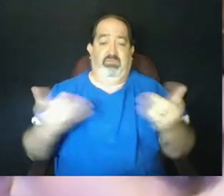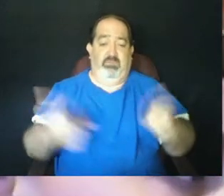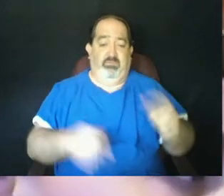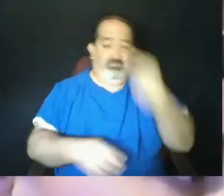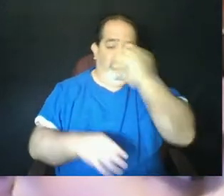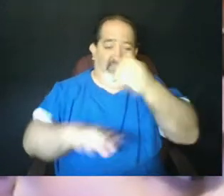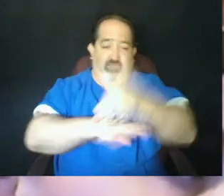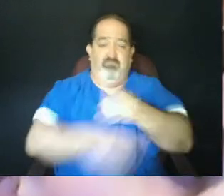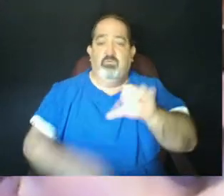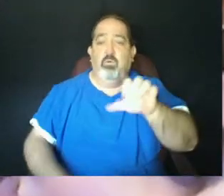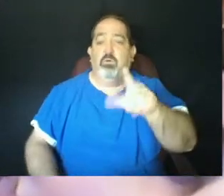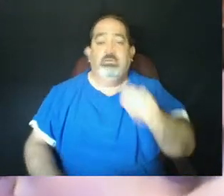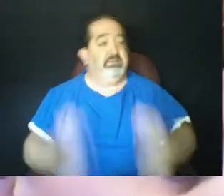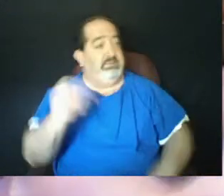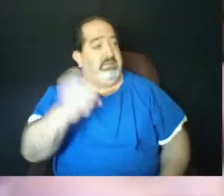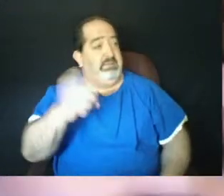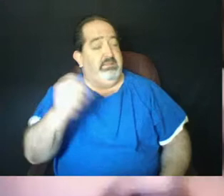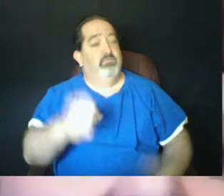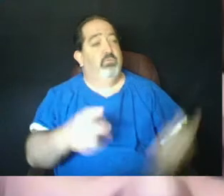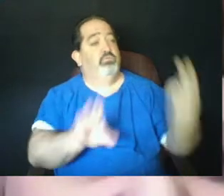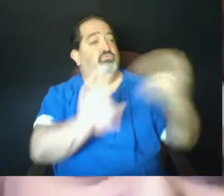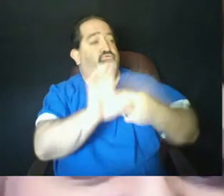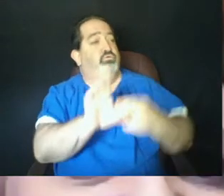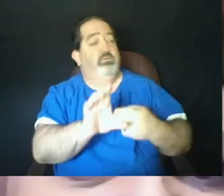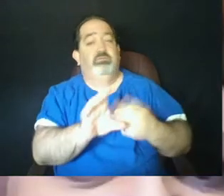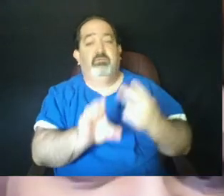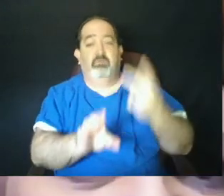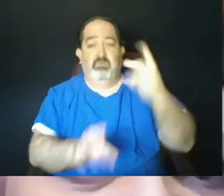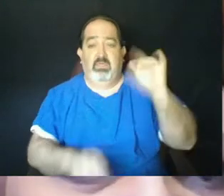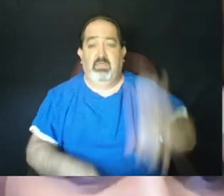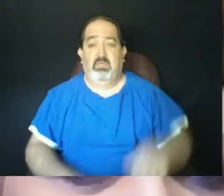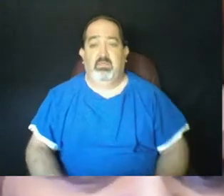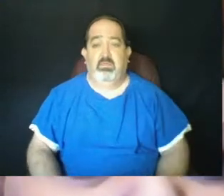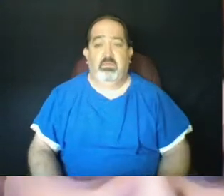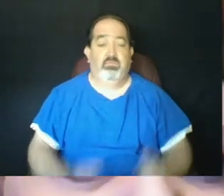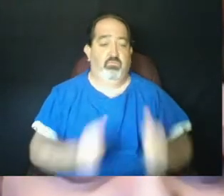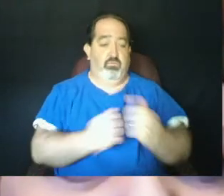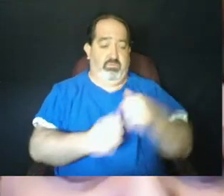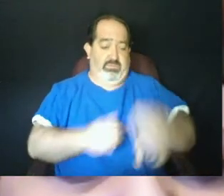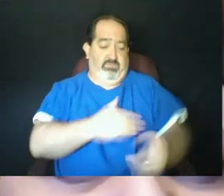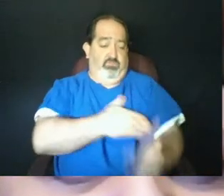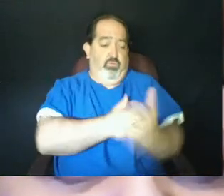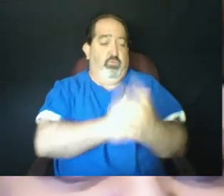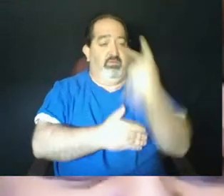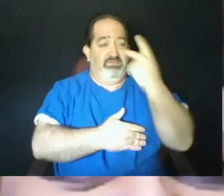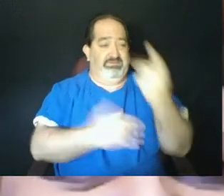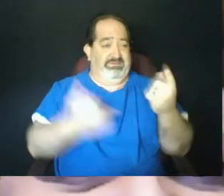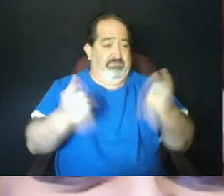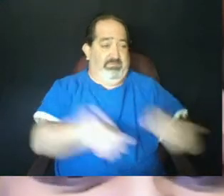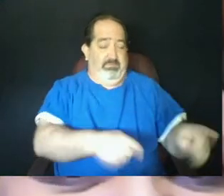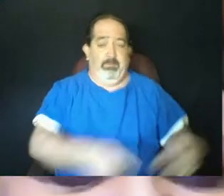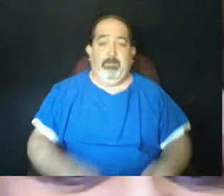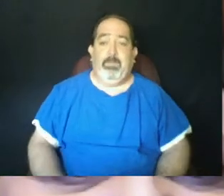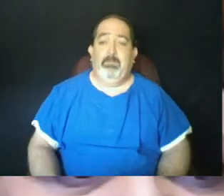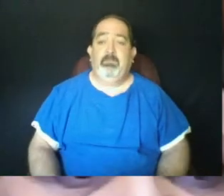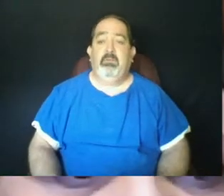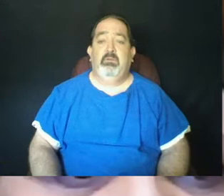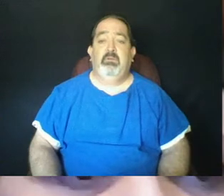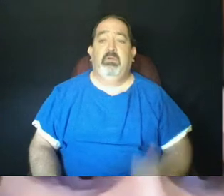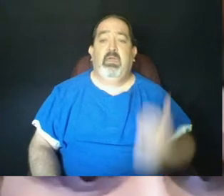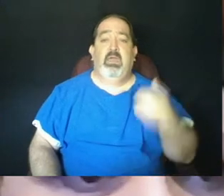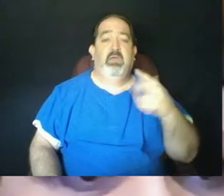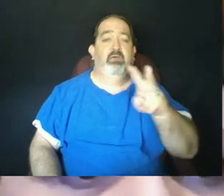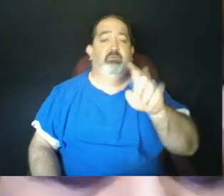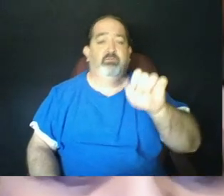Court. Yes. You want to come join us for that? If you were with us this morning, you saw how we're doing it. But we have the